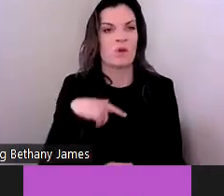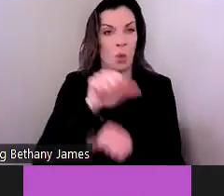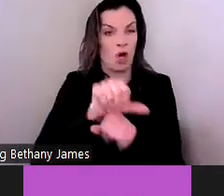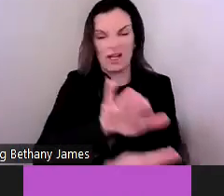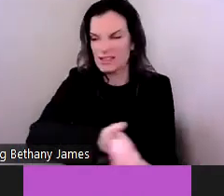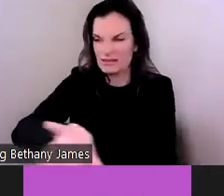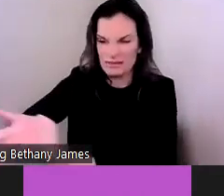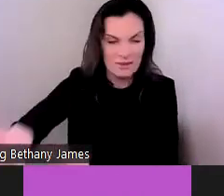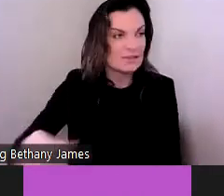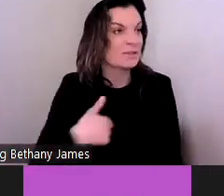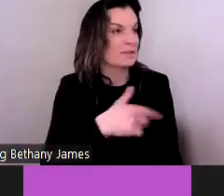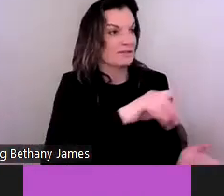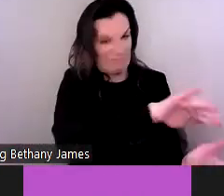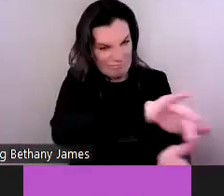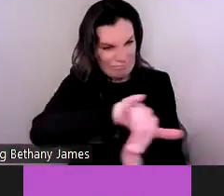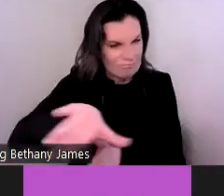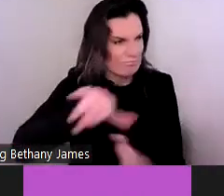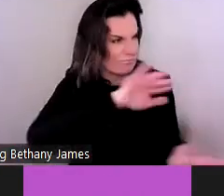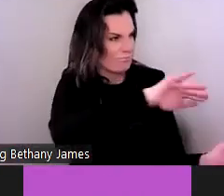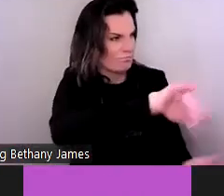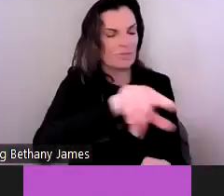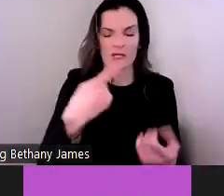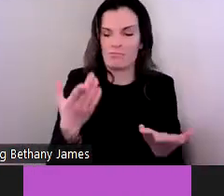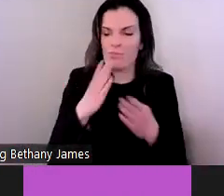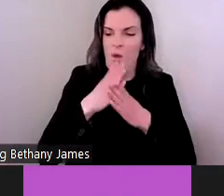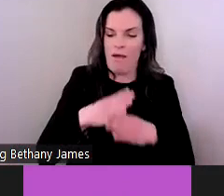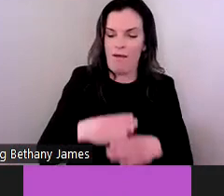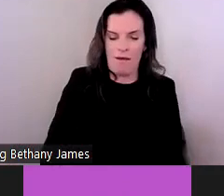your moment alone. Hold one